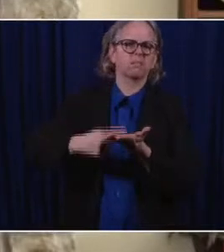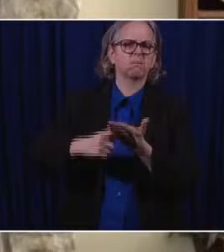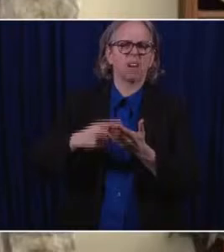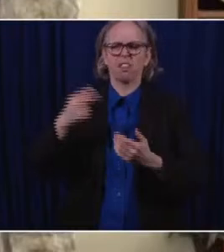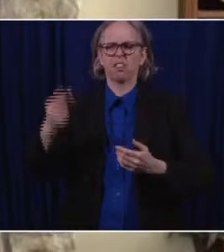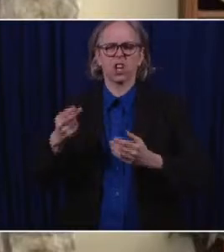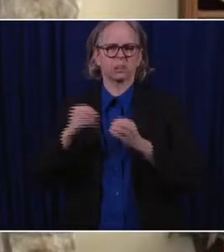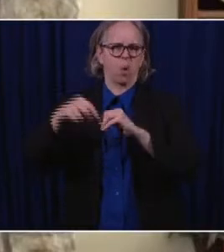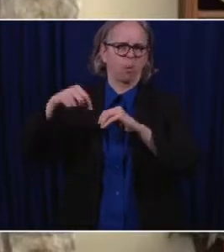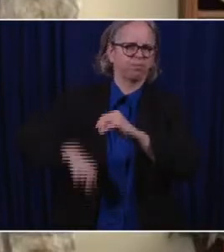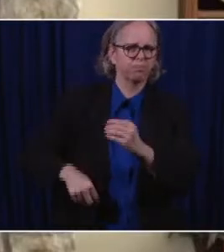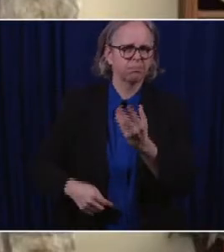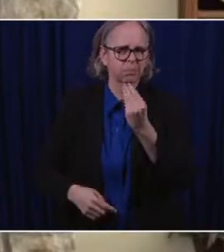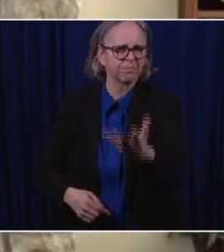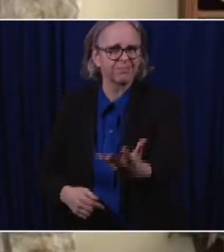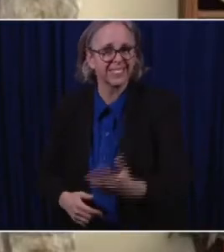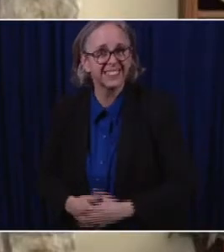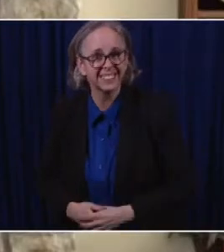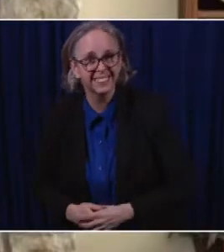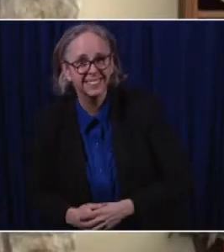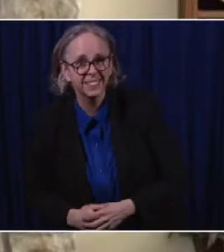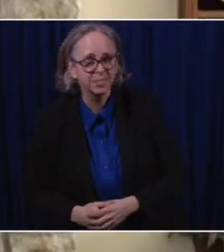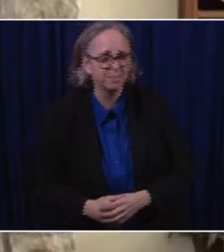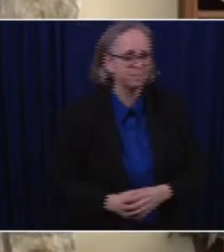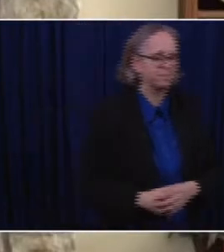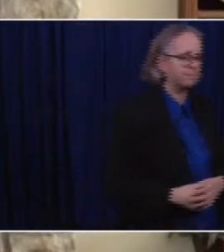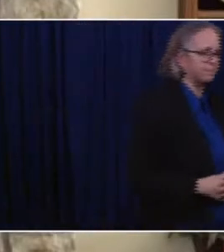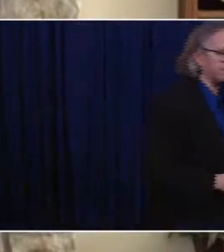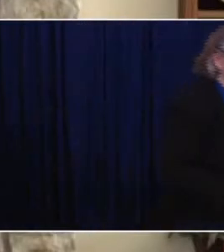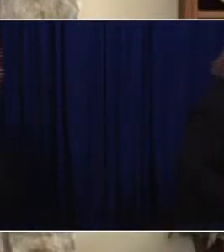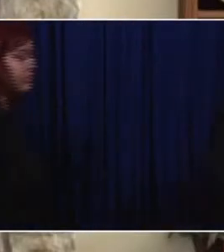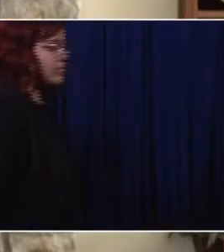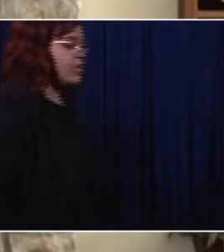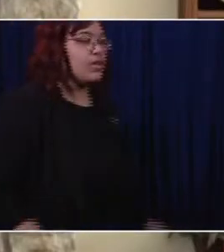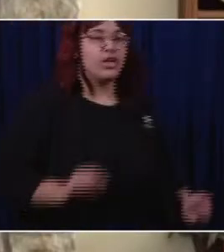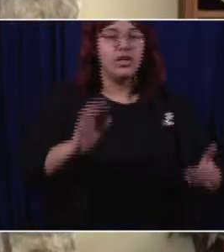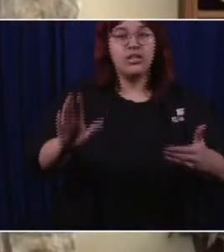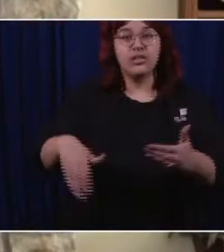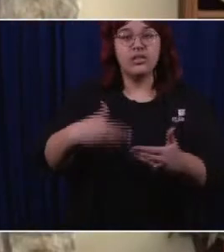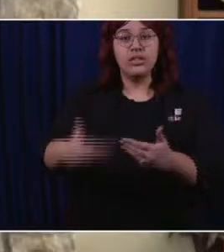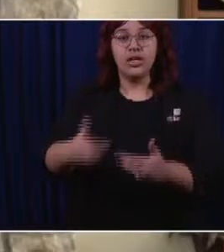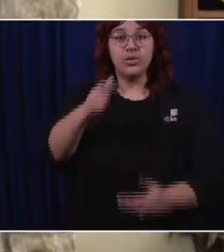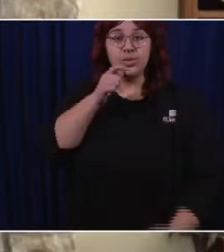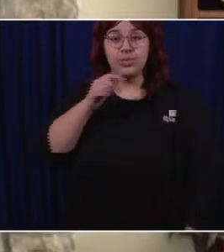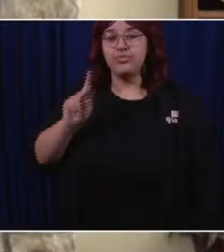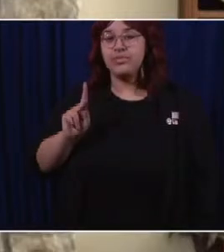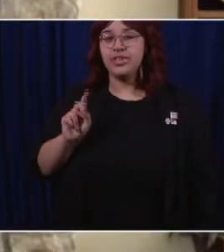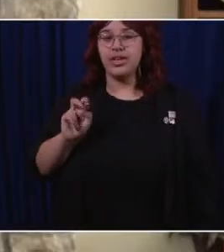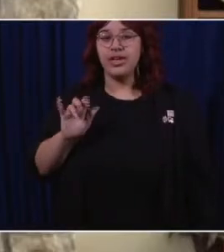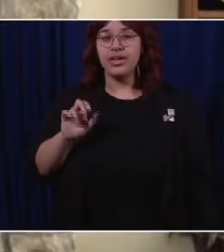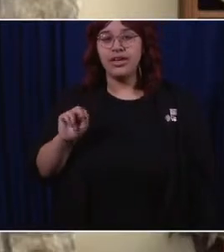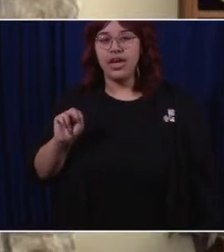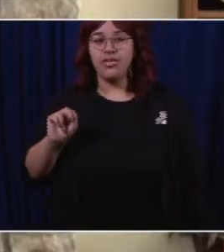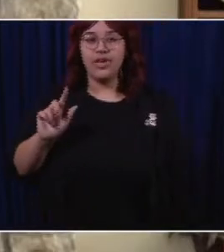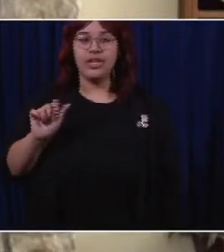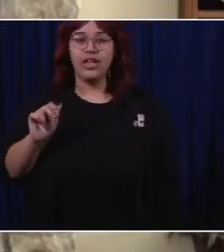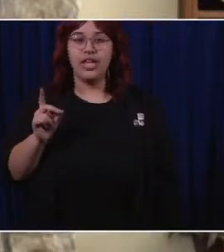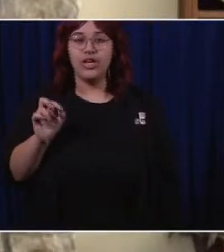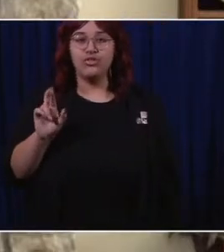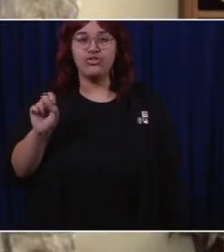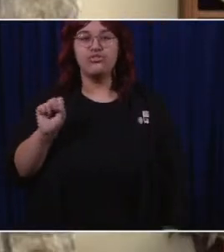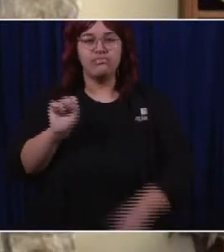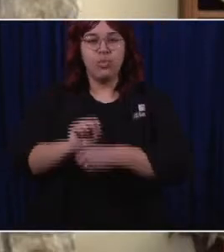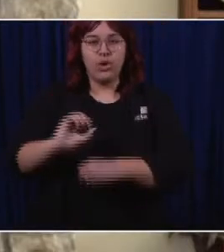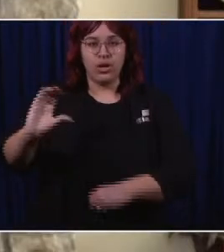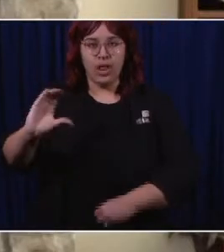you. Next question is from Kevin Landers at WBNS in Columbus. Good afternoon, Governor. Thanks for taking the